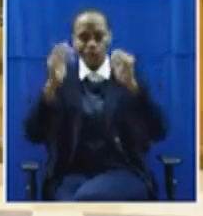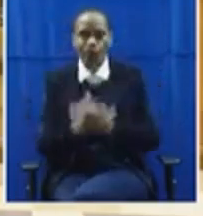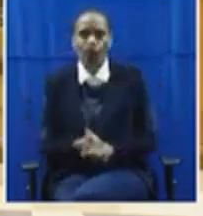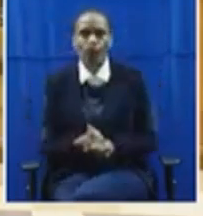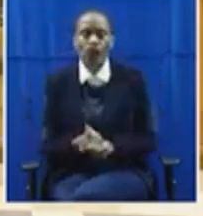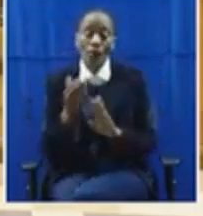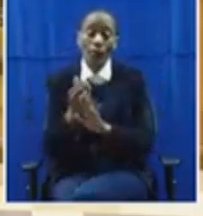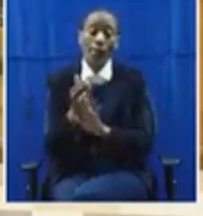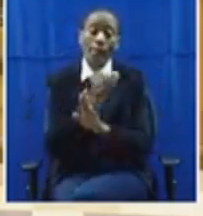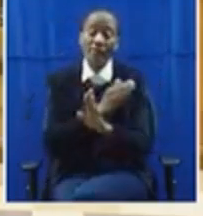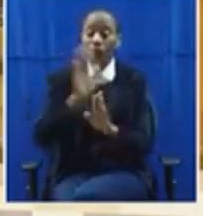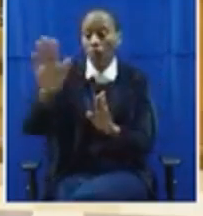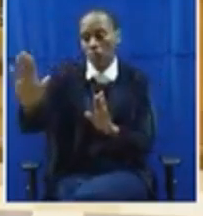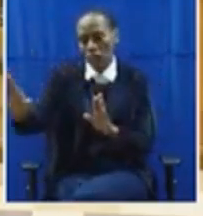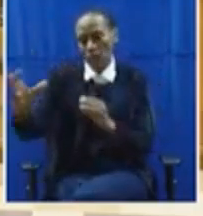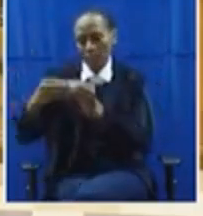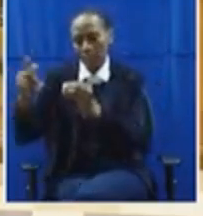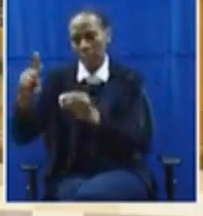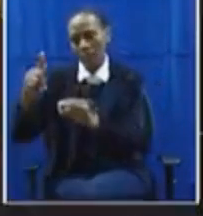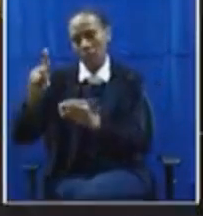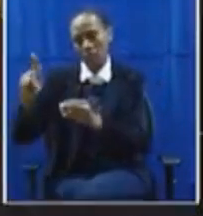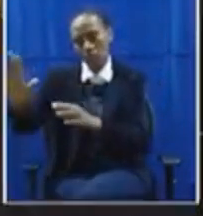Before I call you, Honorable Nkwankwa,